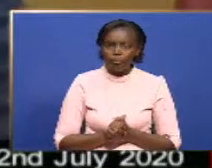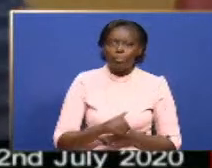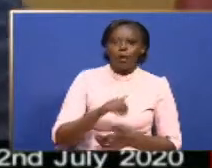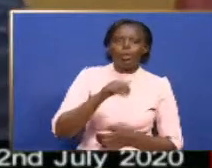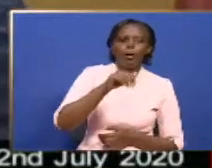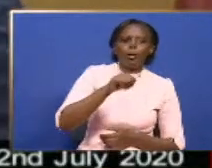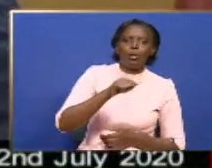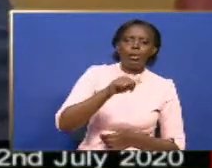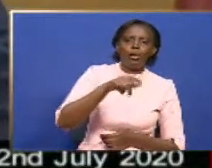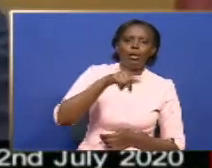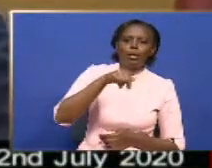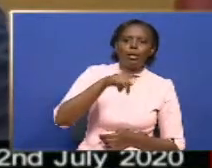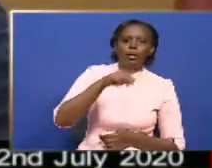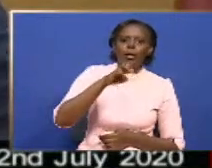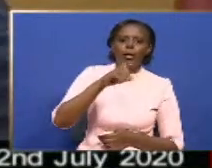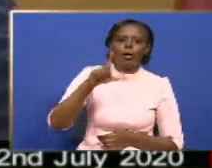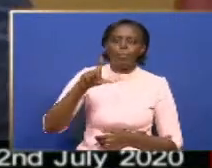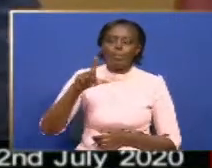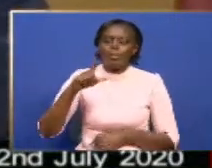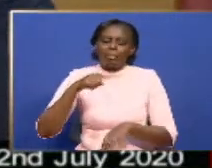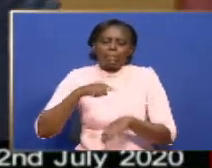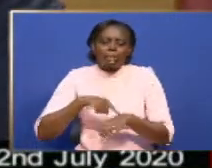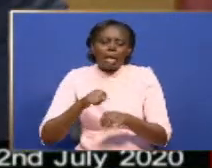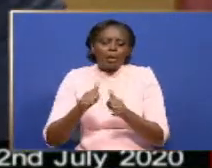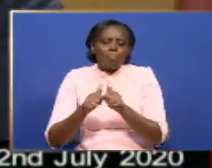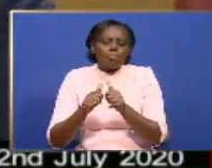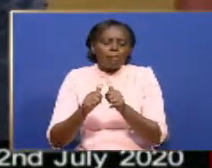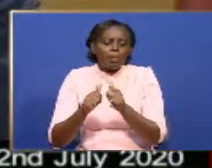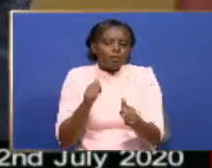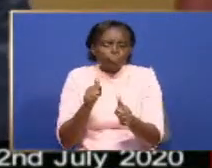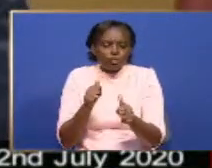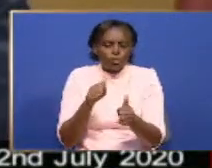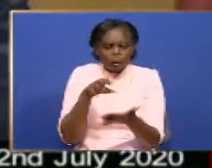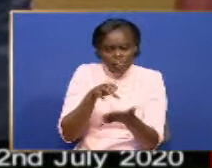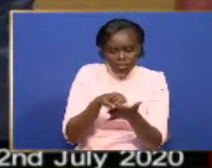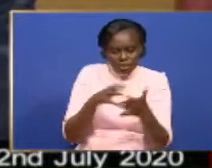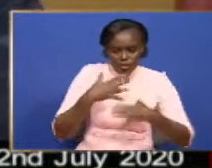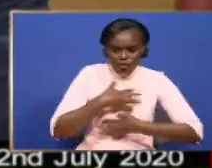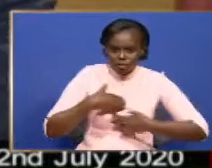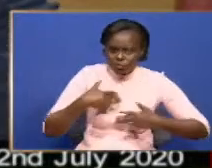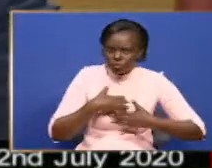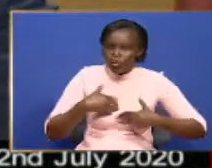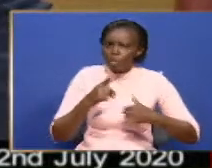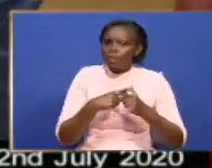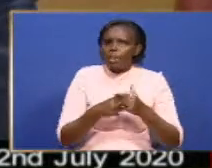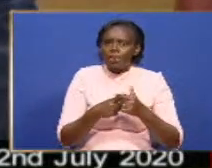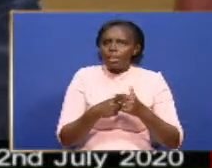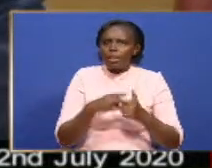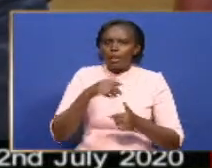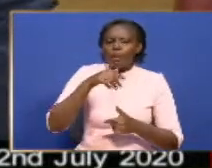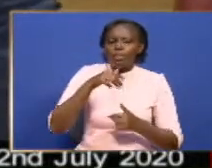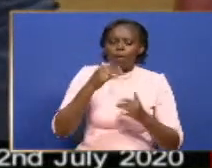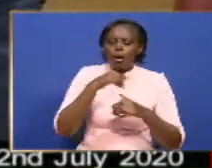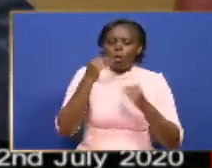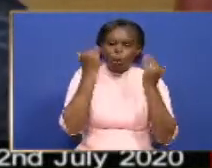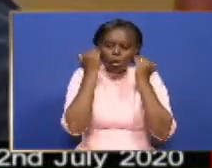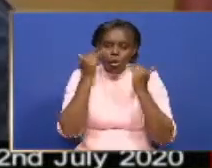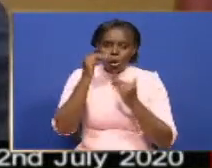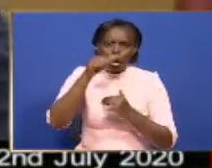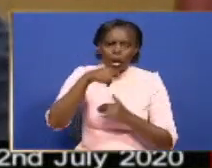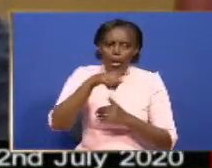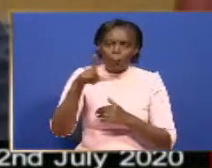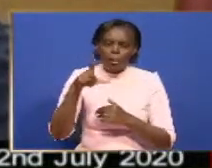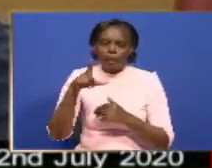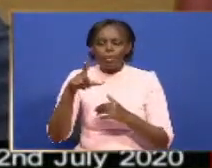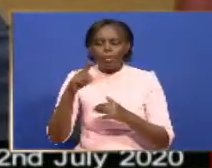for example, when you are denied the status of a refugee in a country, then the appeal process is also well captured in the